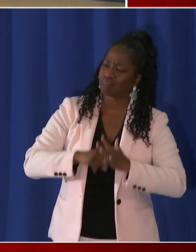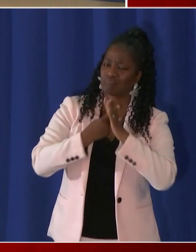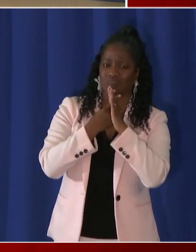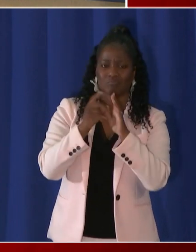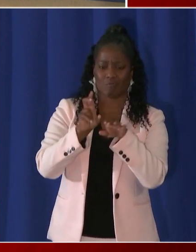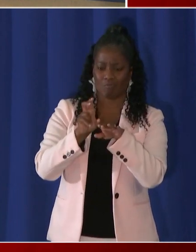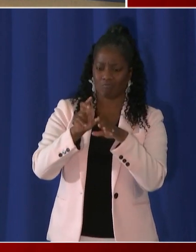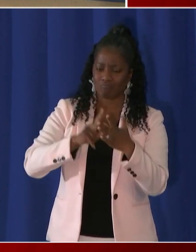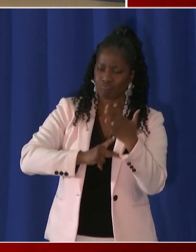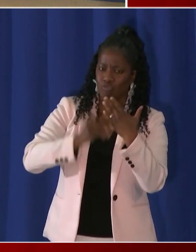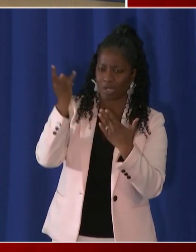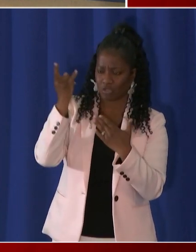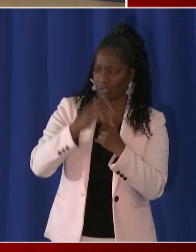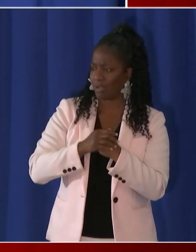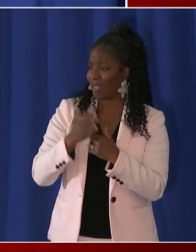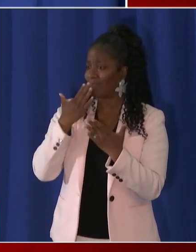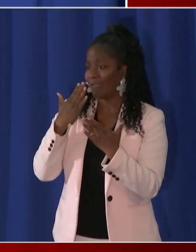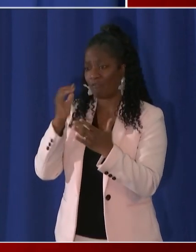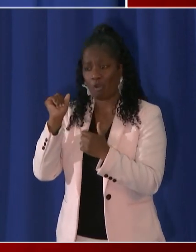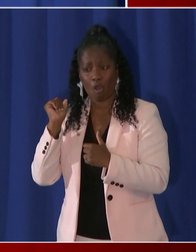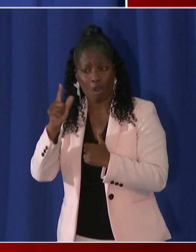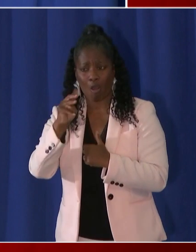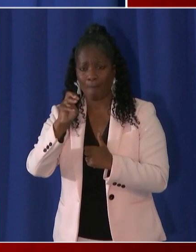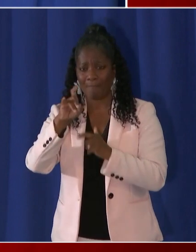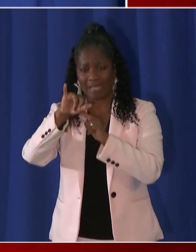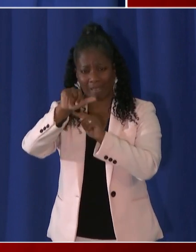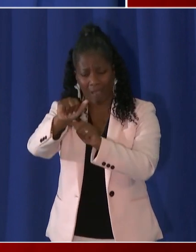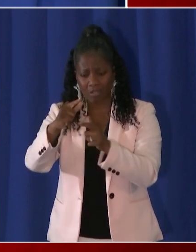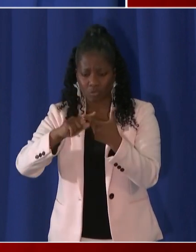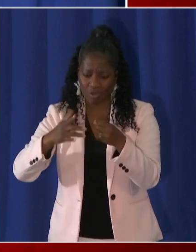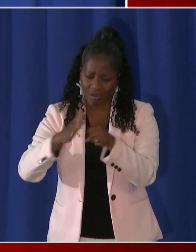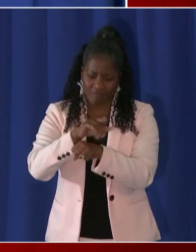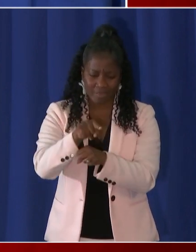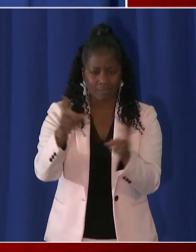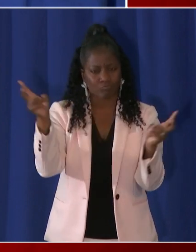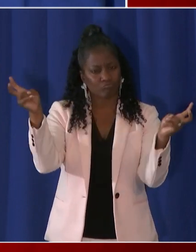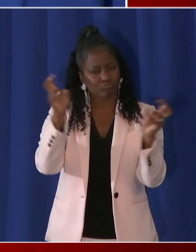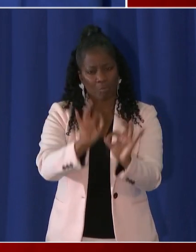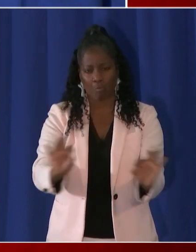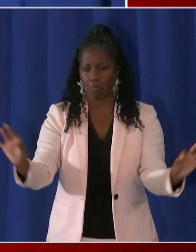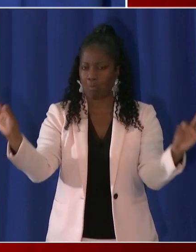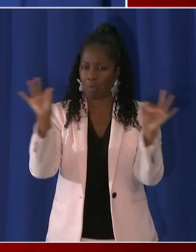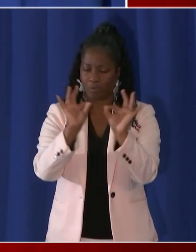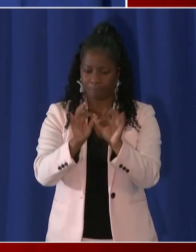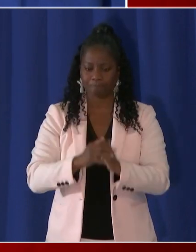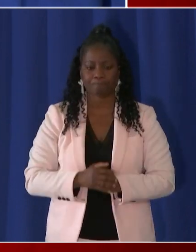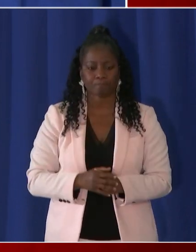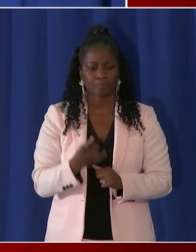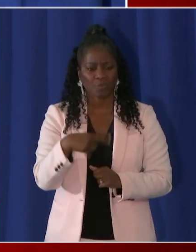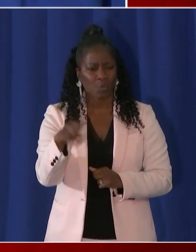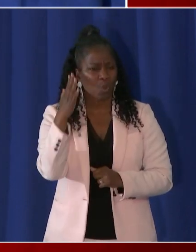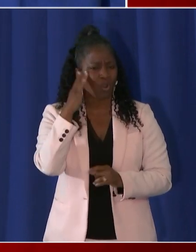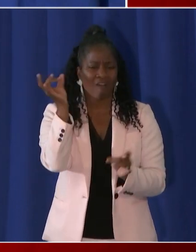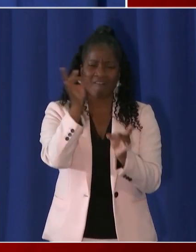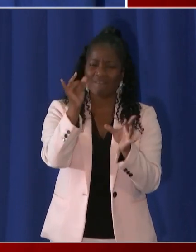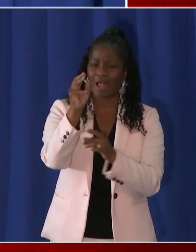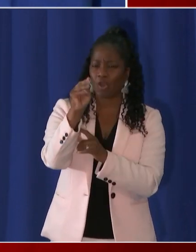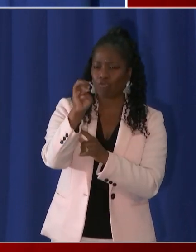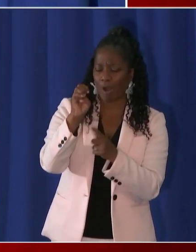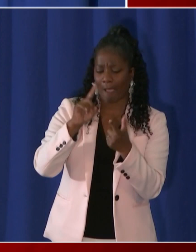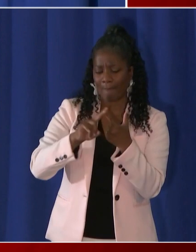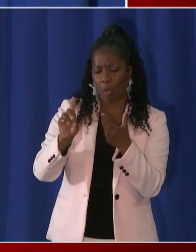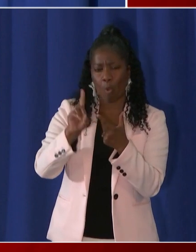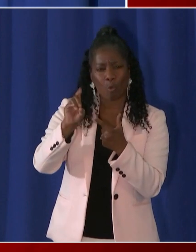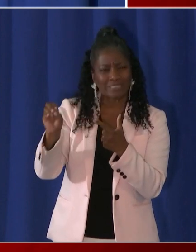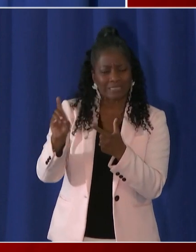I also want to thank all the media for coming out today and to cover this important topic. You all know that violent crime and overdose